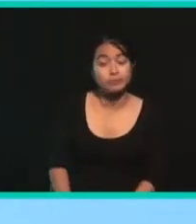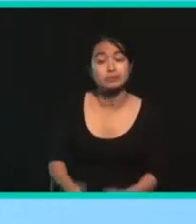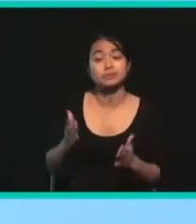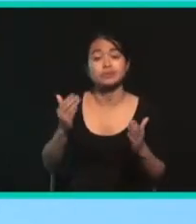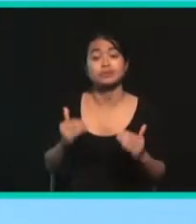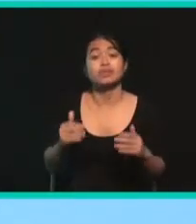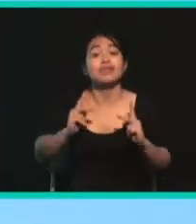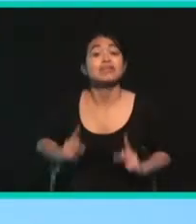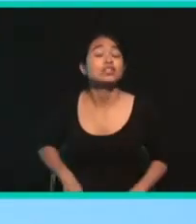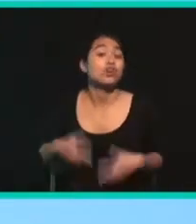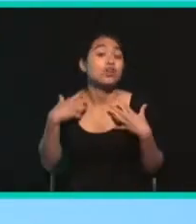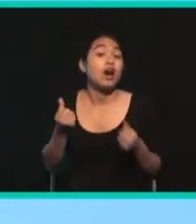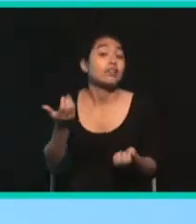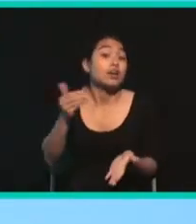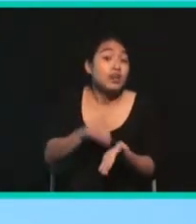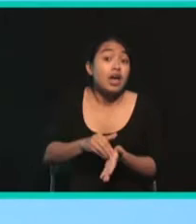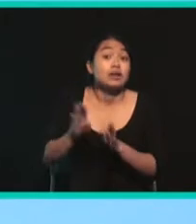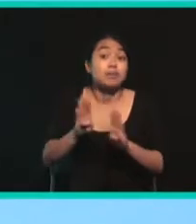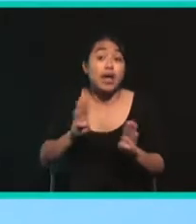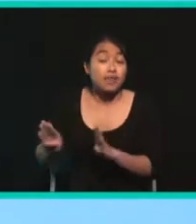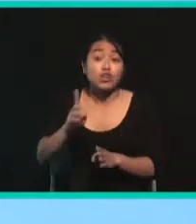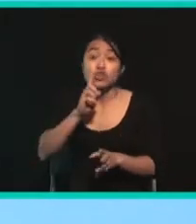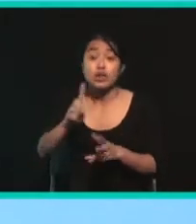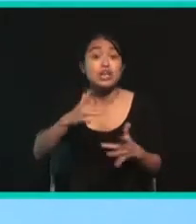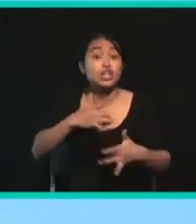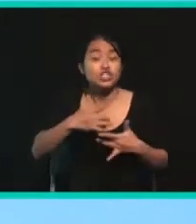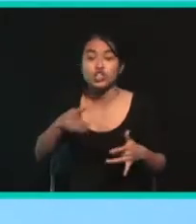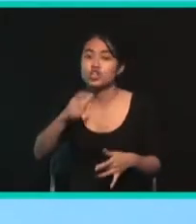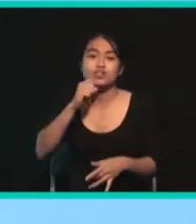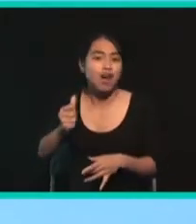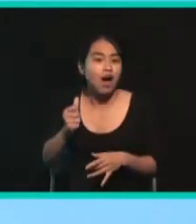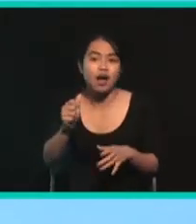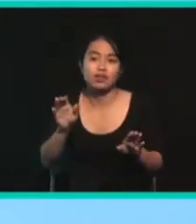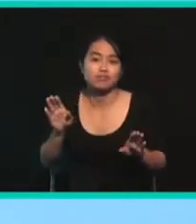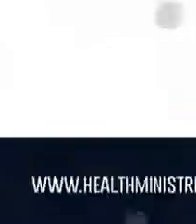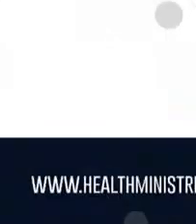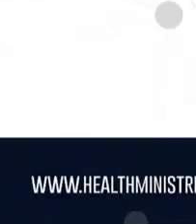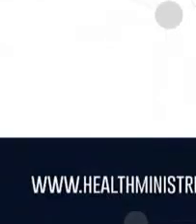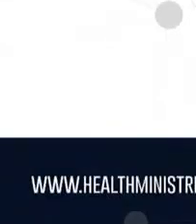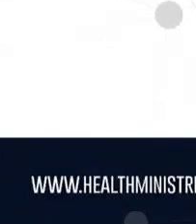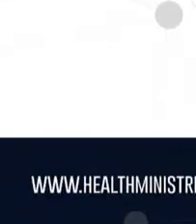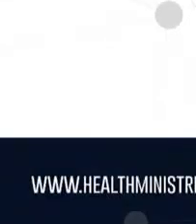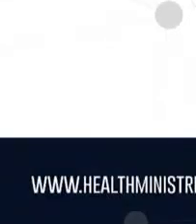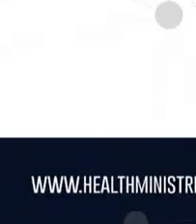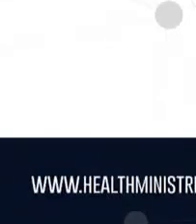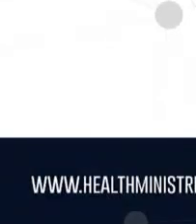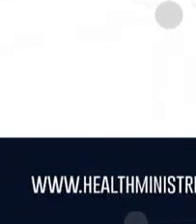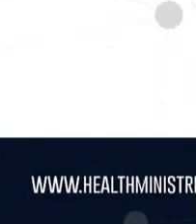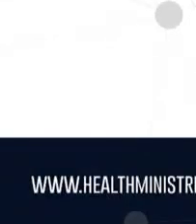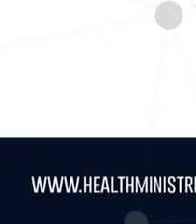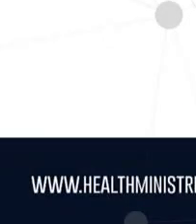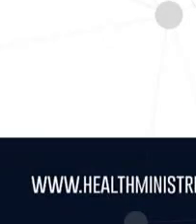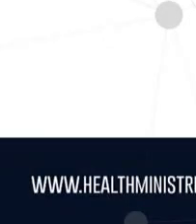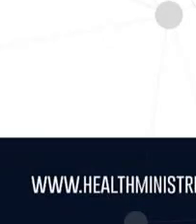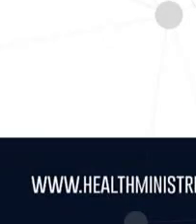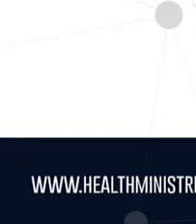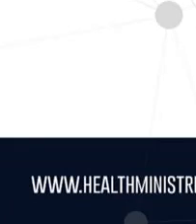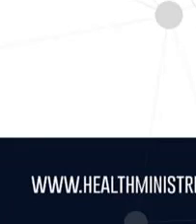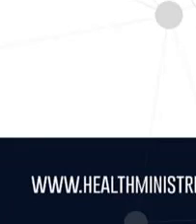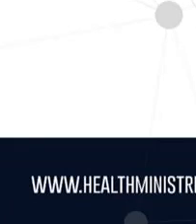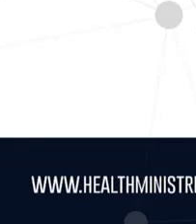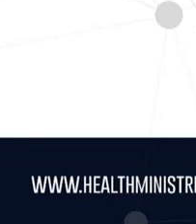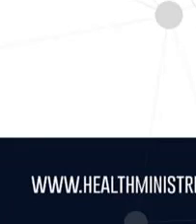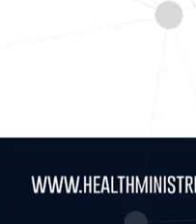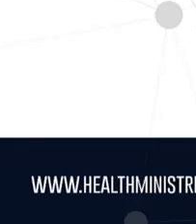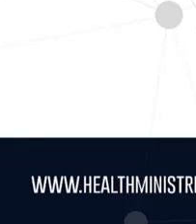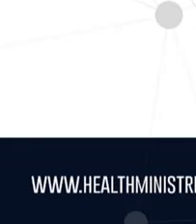physical health. So again, those wellness behaviors, were really concerned that they're not really being all that healthy. So what they talked about when it comes to just, what do you think of physical